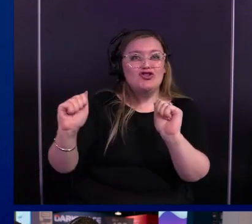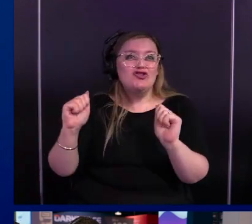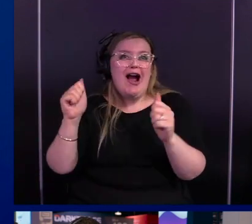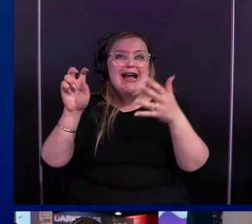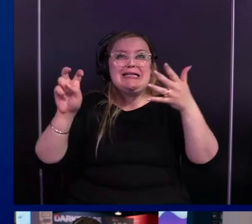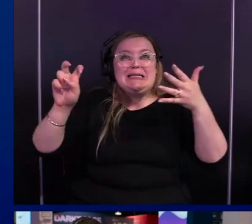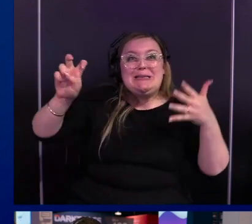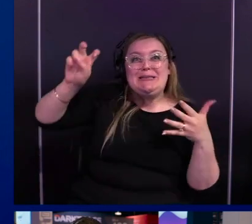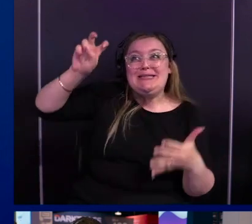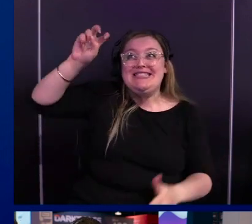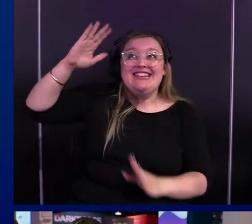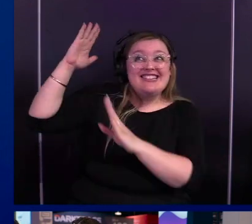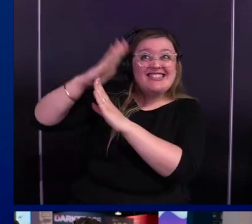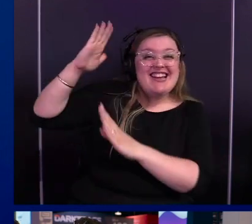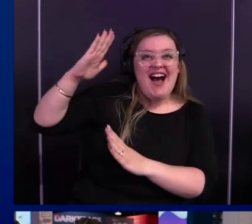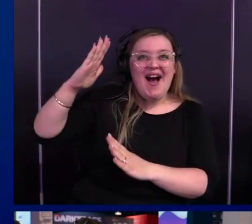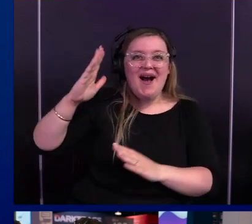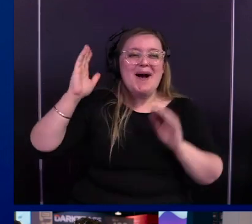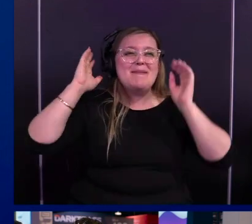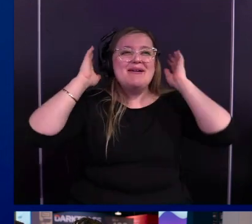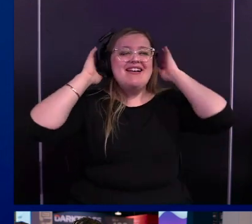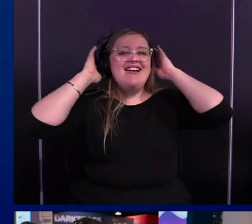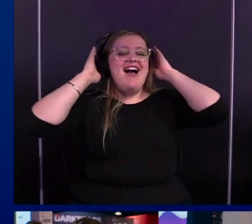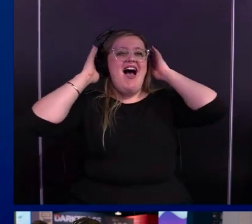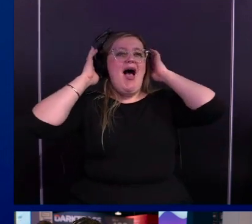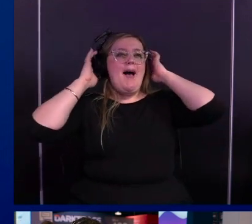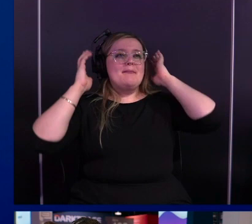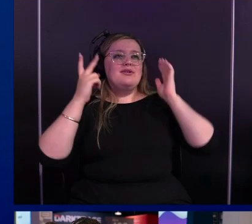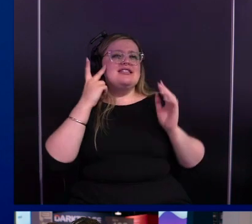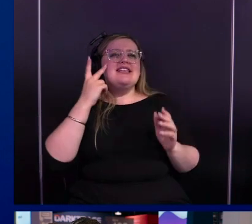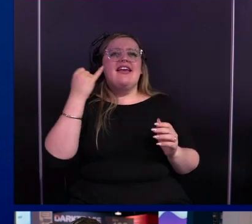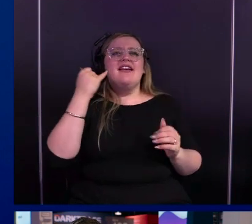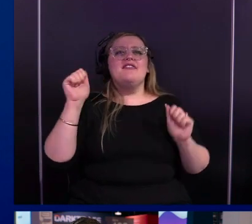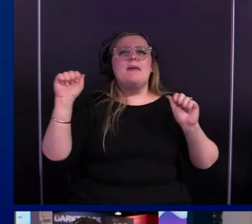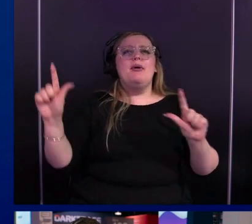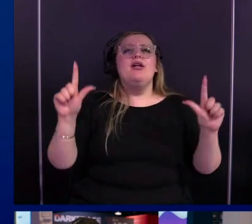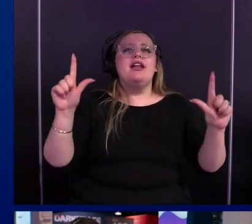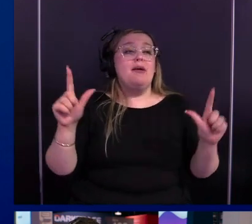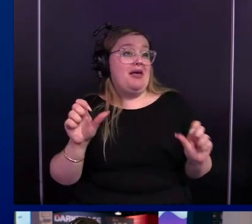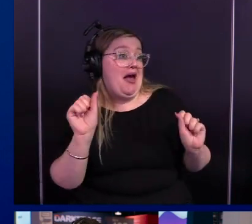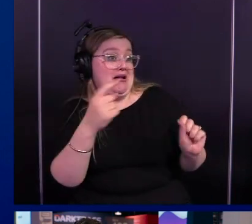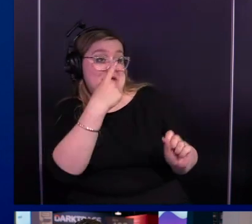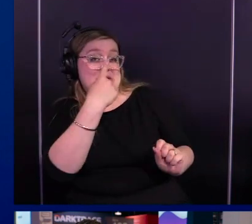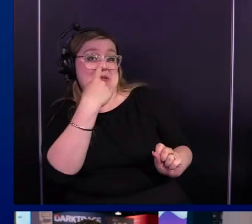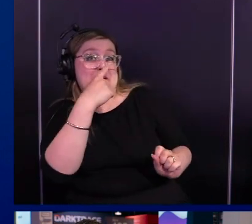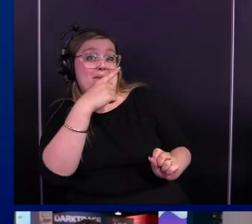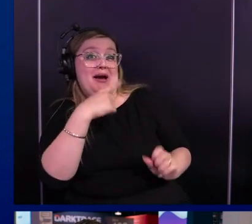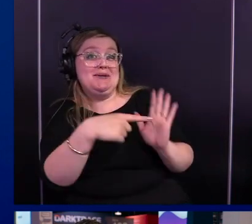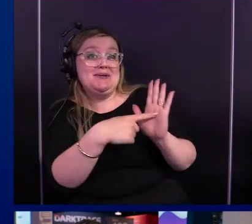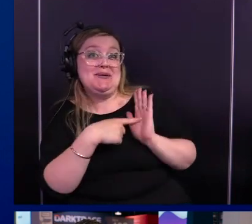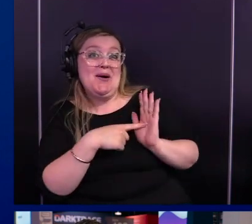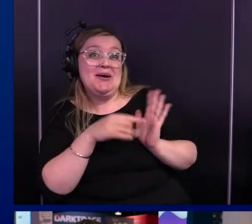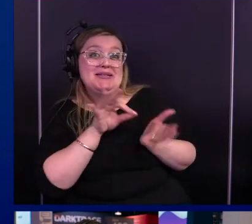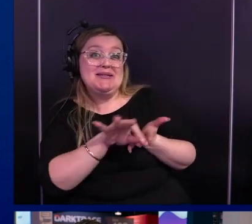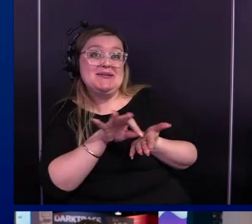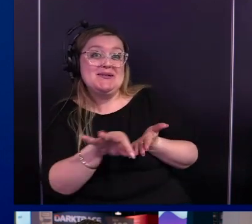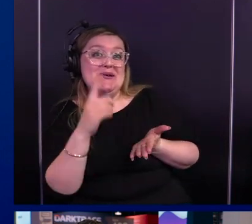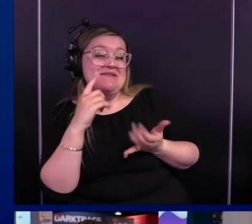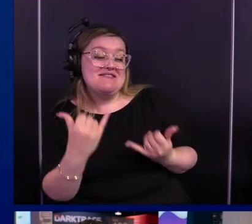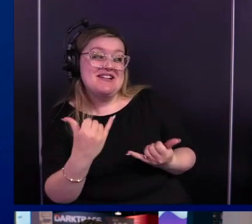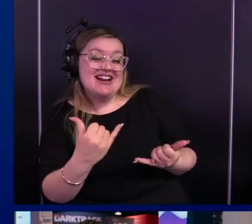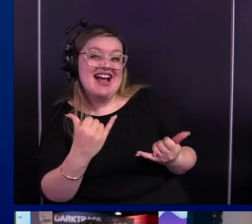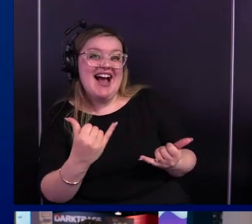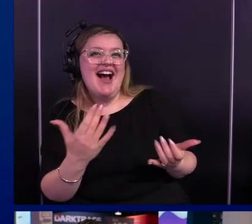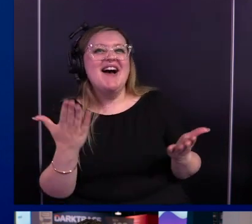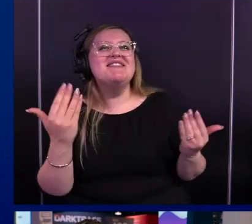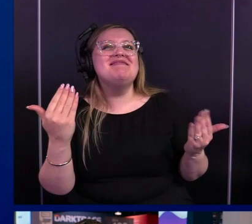see the points coming up. And I can see if I can pull that up here real quick. I was going to say, can you tell us what the scoreboard is? I would love to. Who's rocking out? Yeah, let's